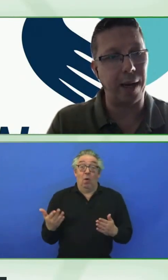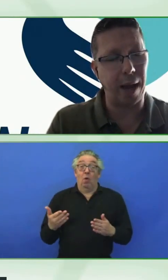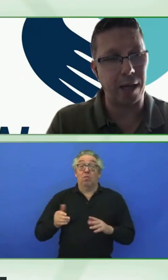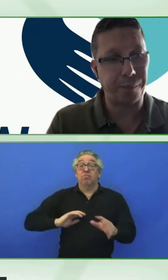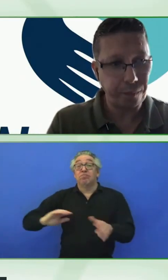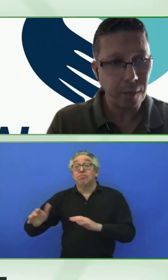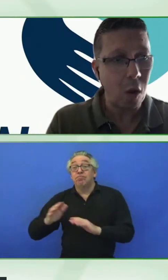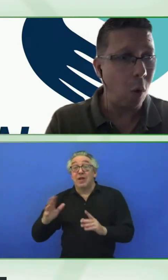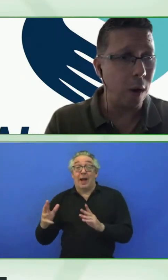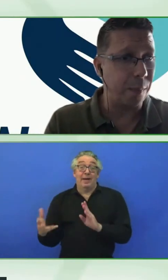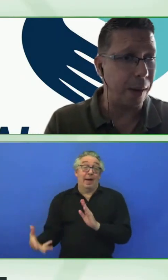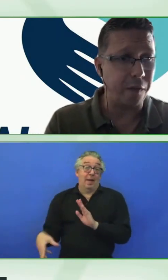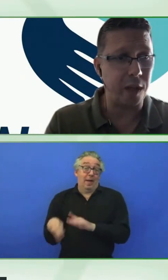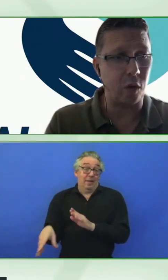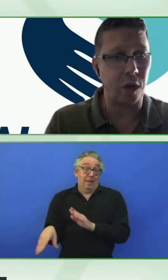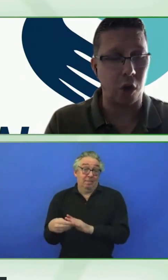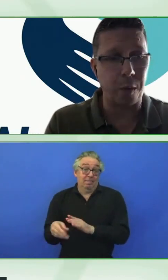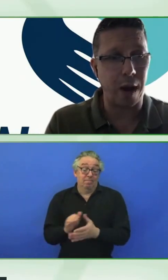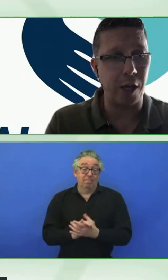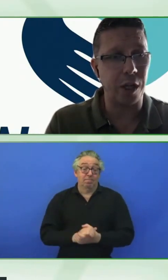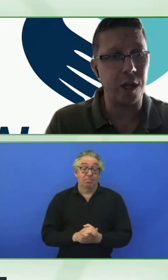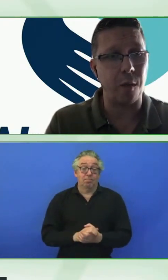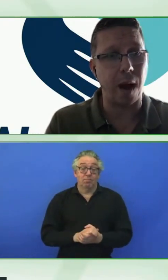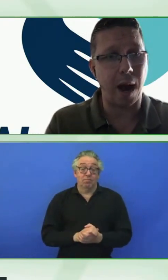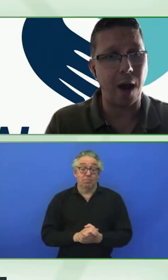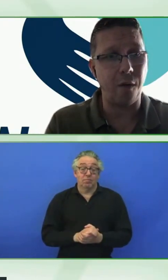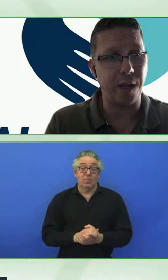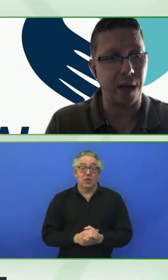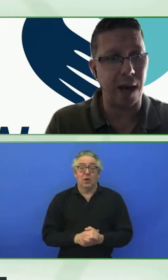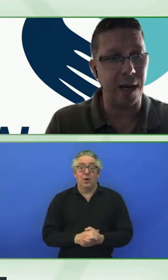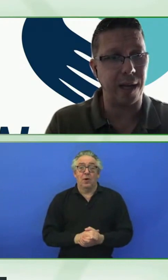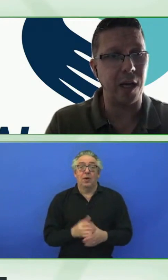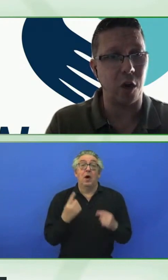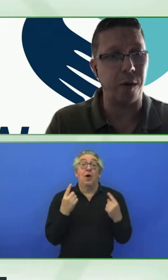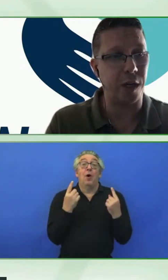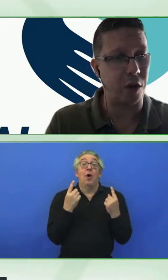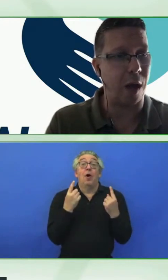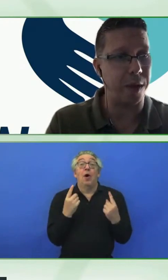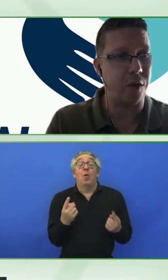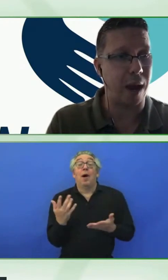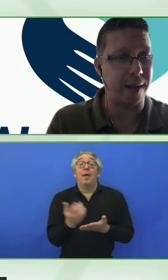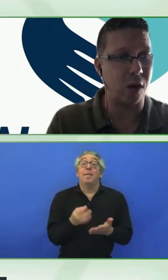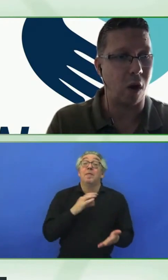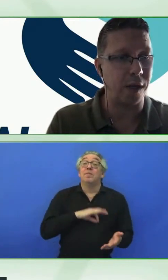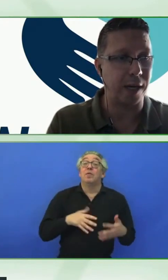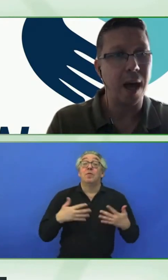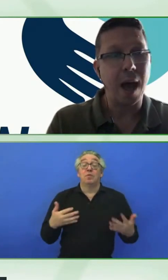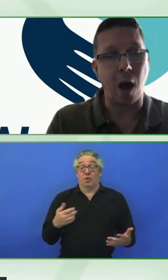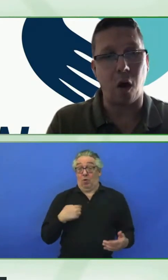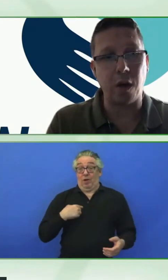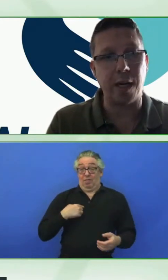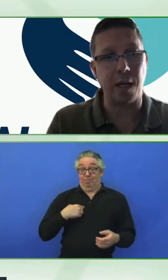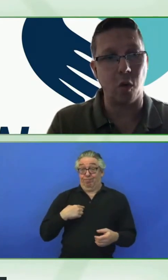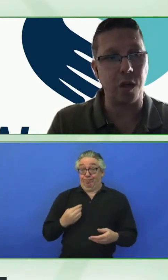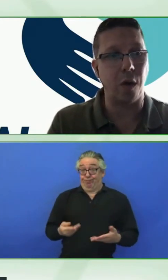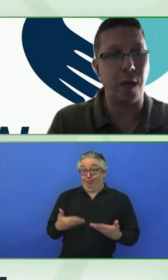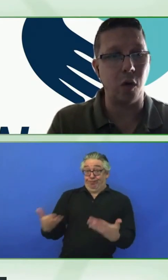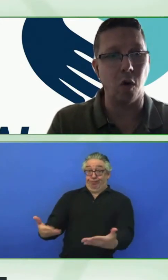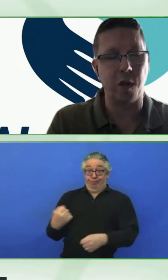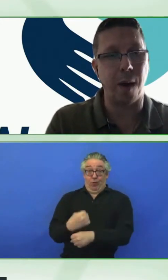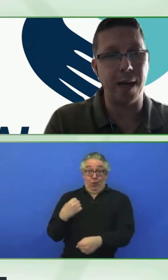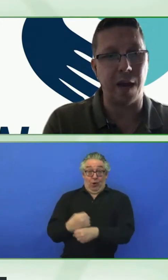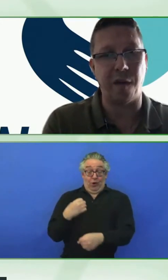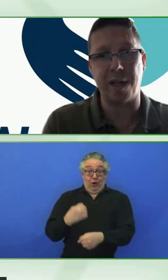also looking at one of the benefits is also job creation. So by hiring signers and interpreters to help us create that content. Our content is